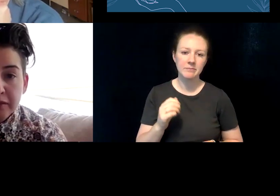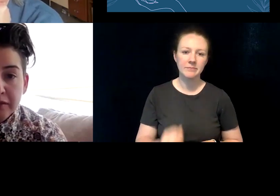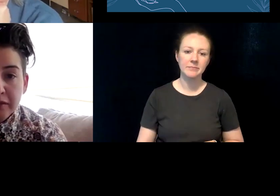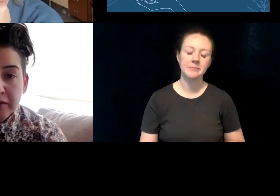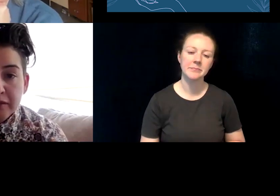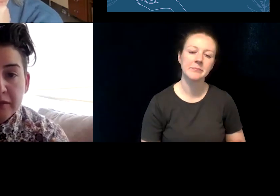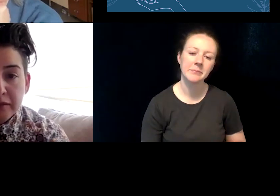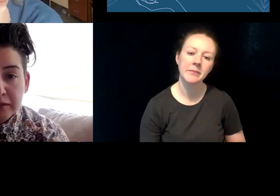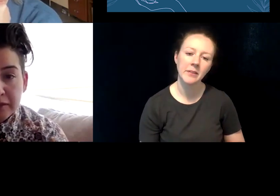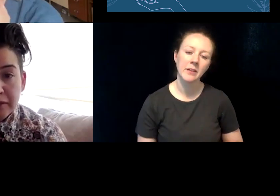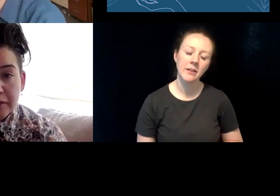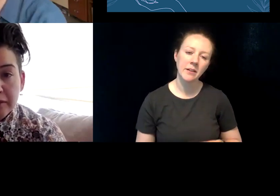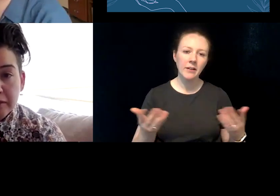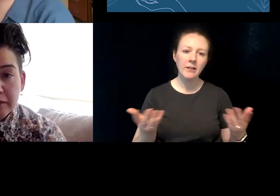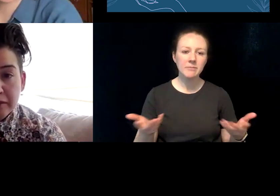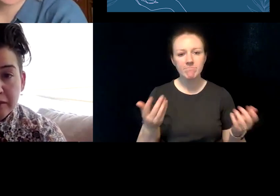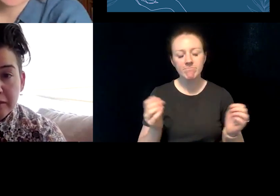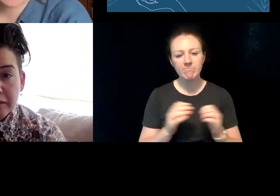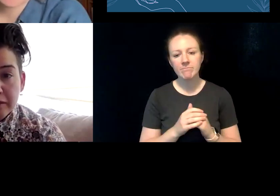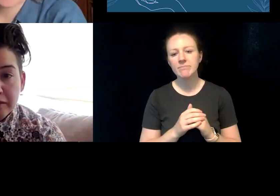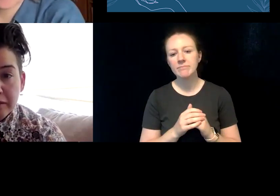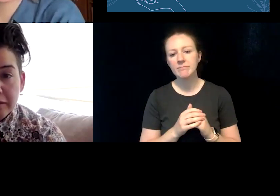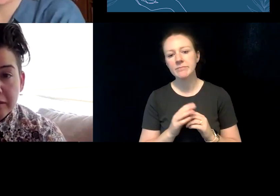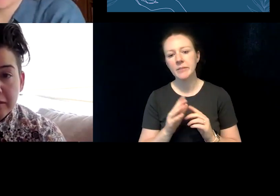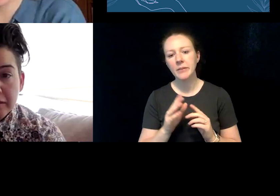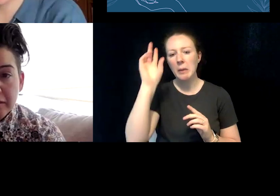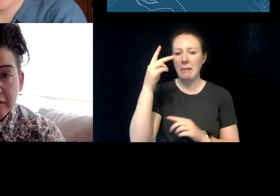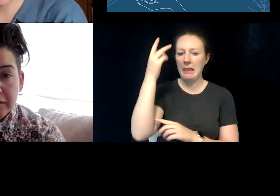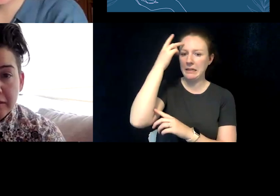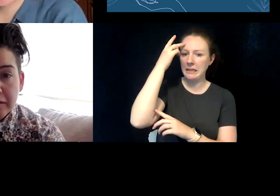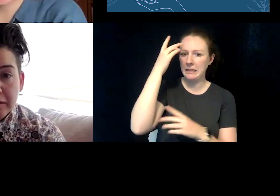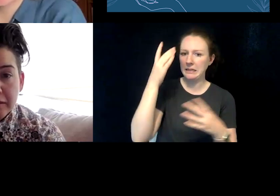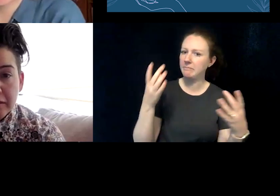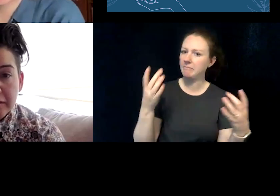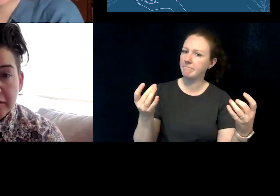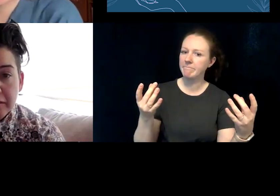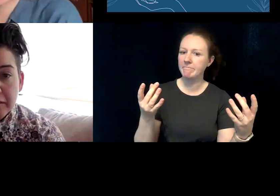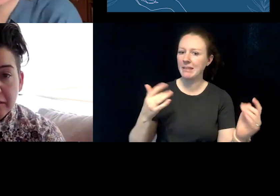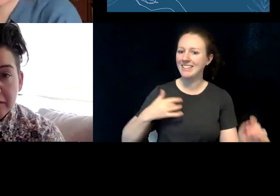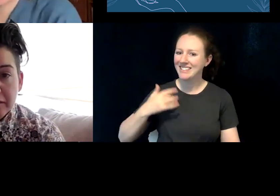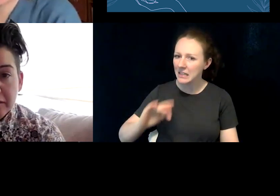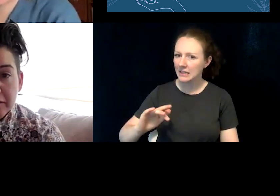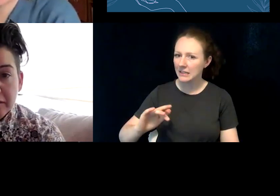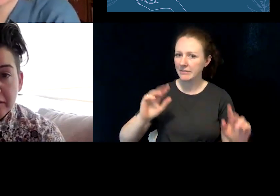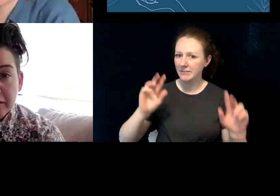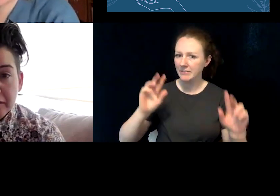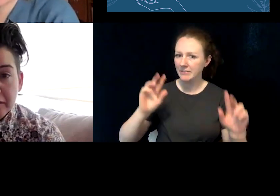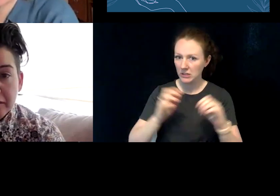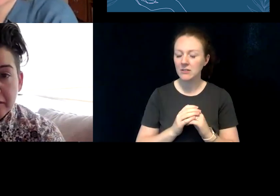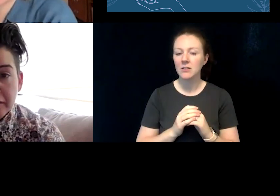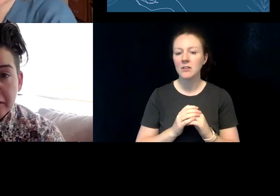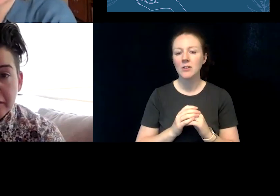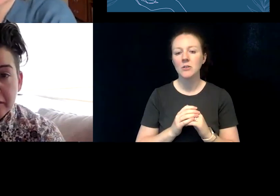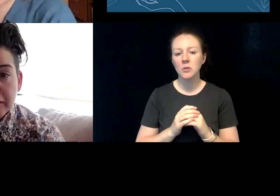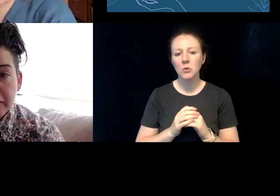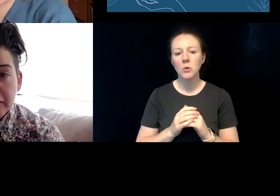you know, relatively a politically sensitive piece. And so throughout those two pieces, we